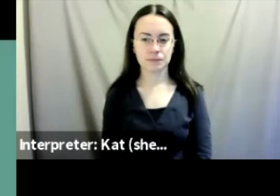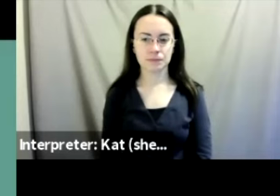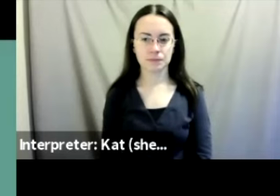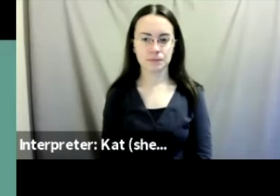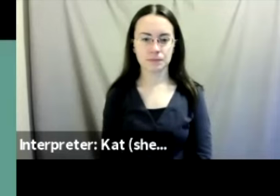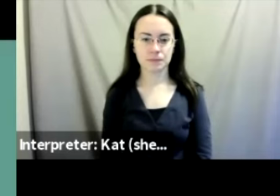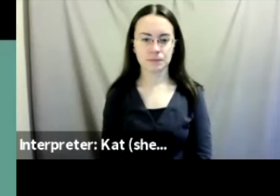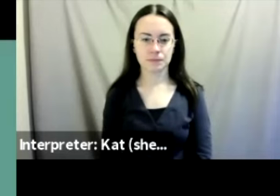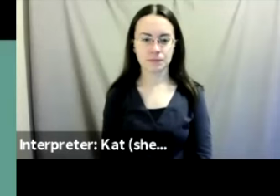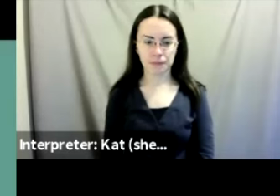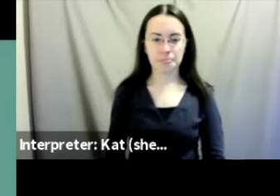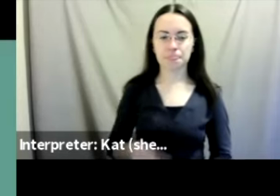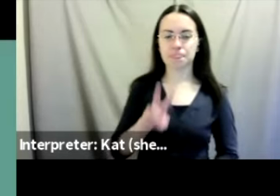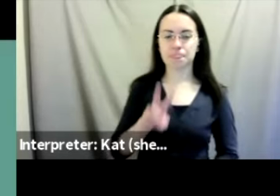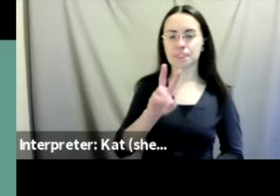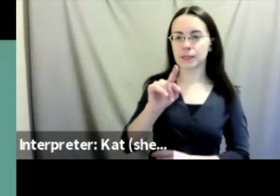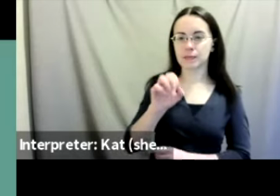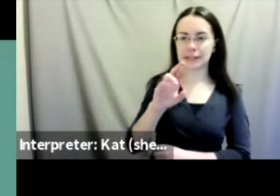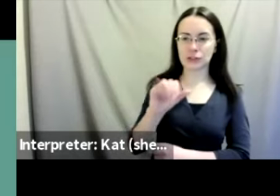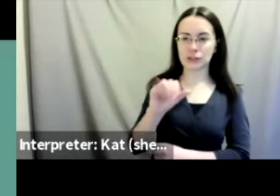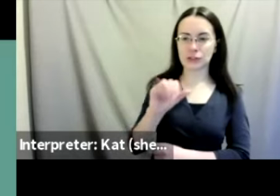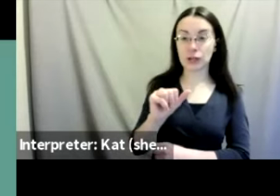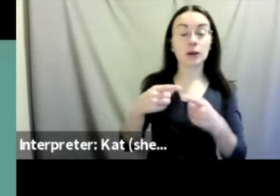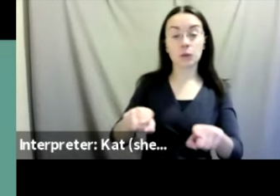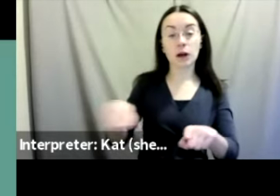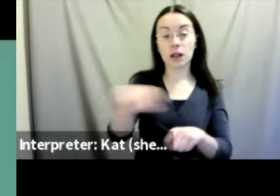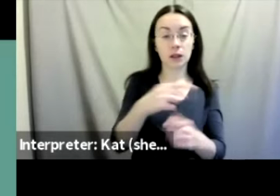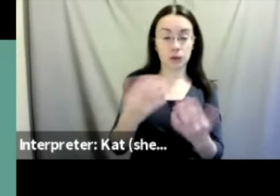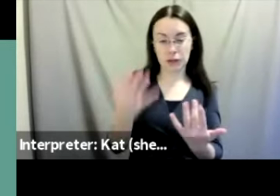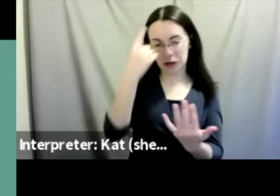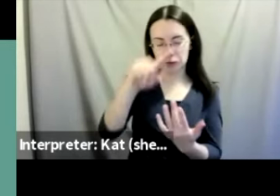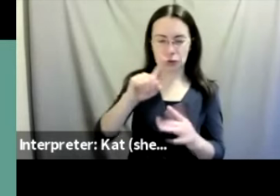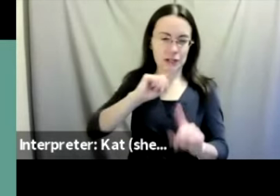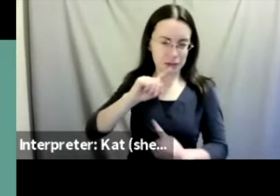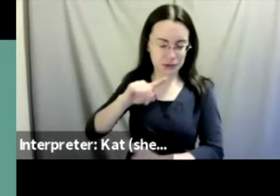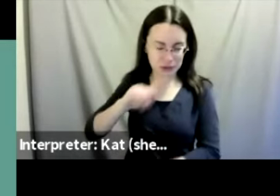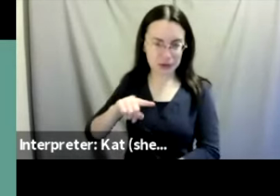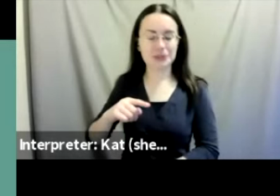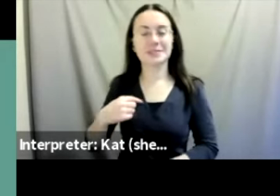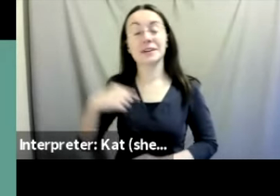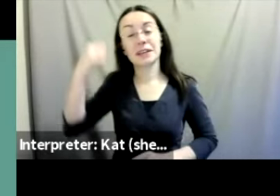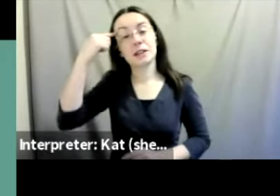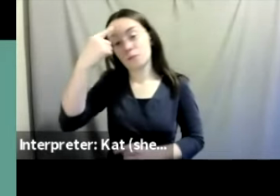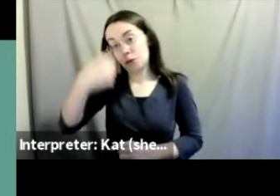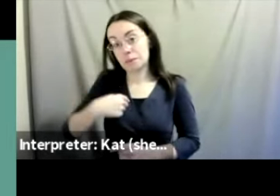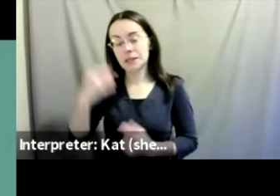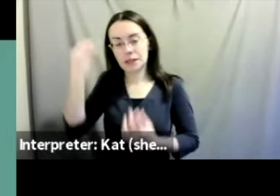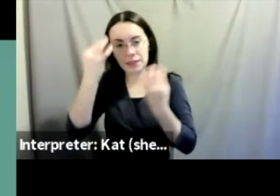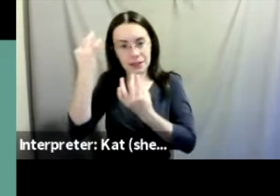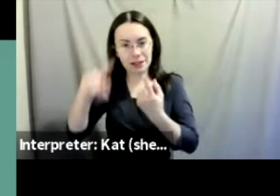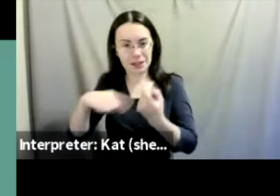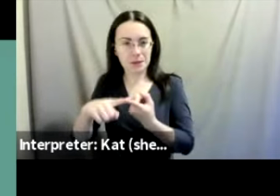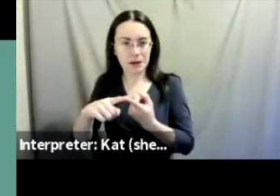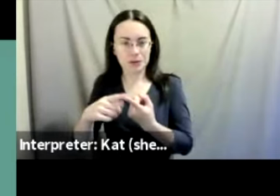While we're waiting for other folks to answer, I think something that I'm thinking about after having a chance to hear from our